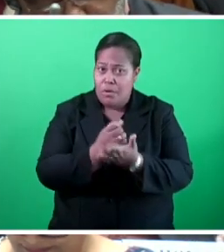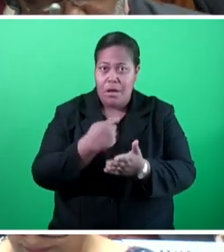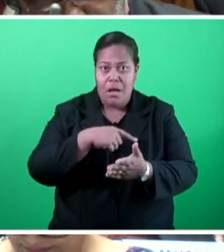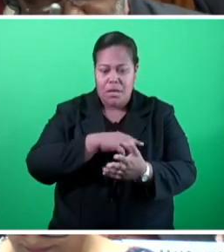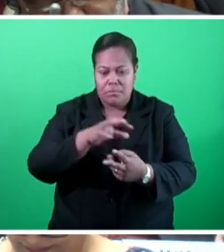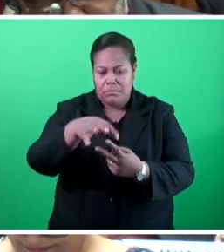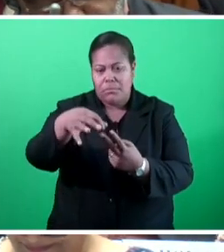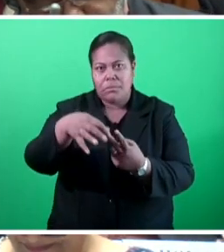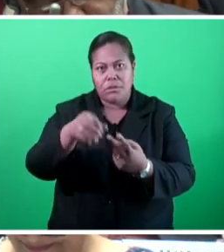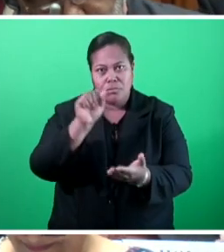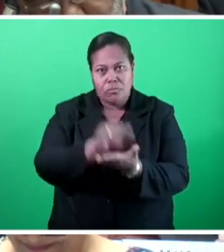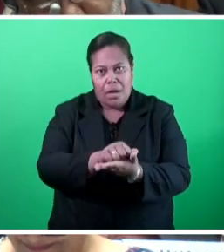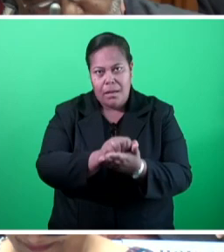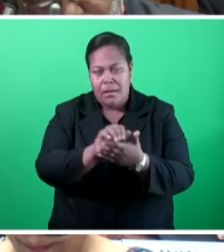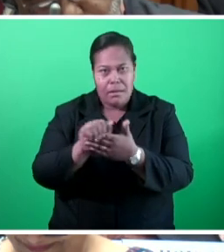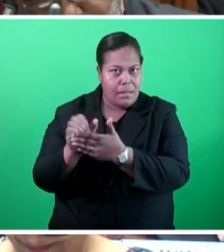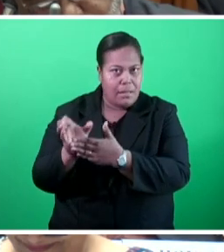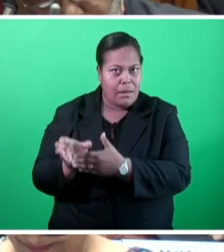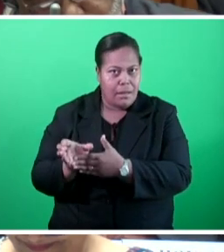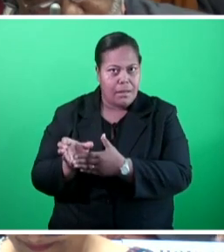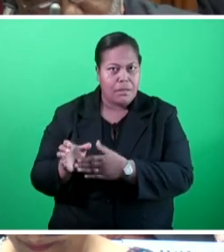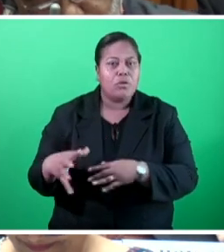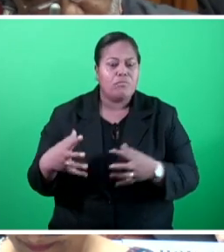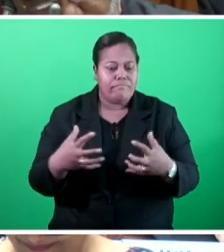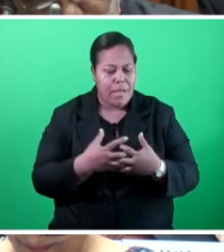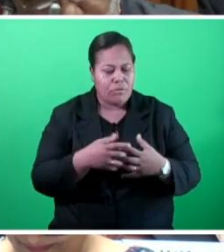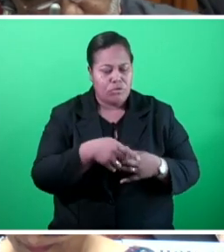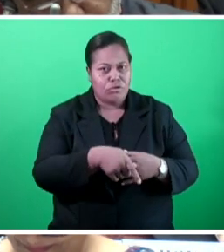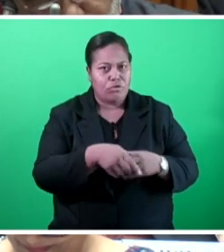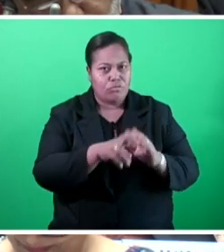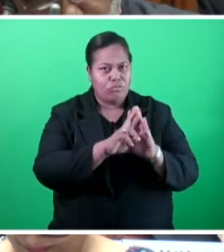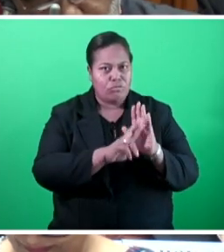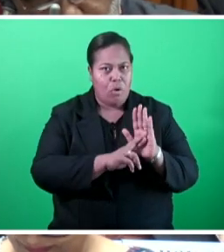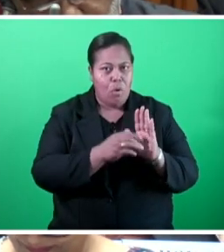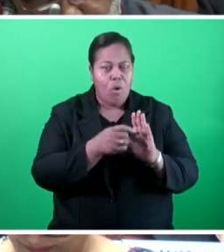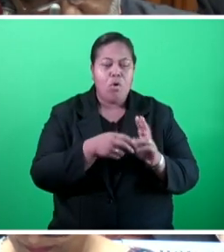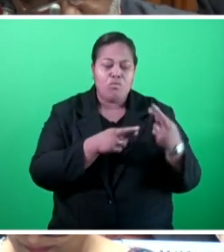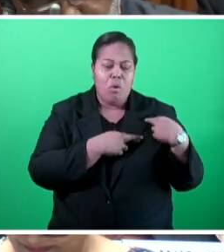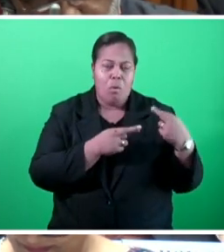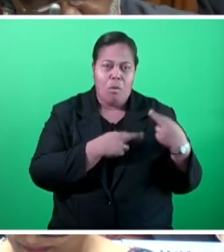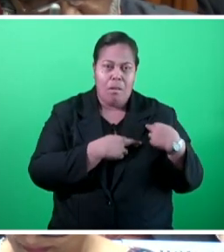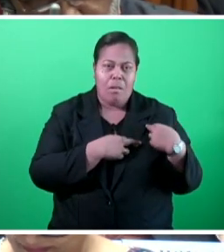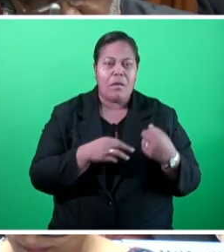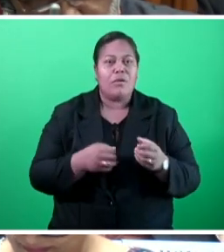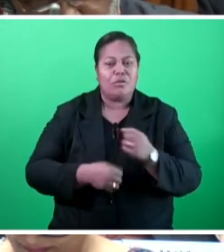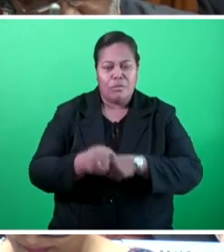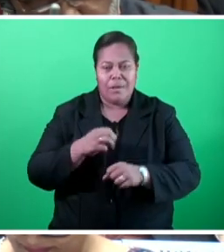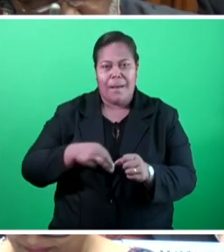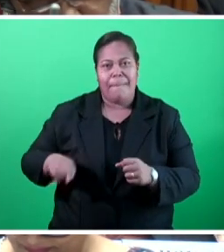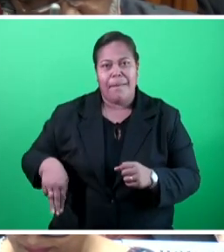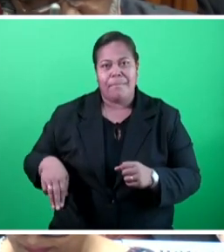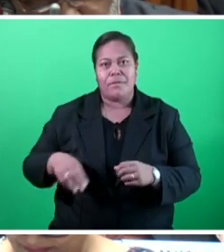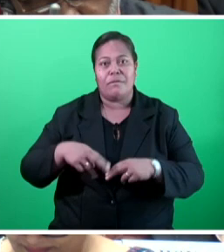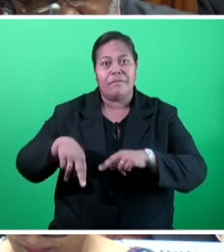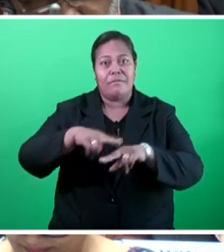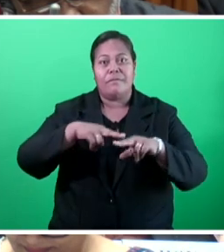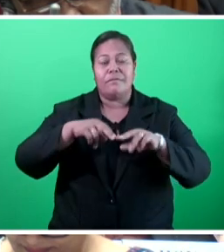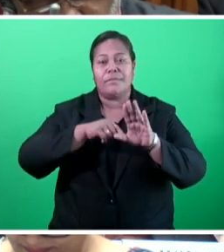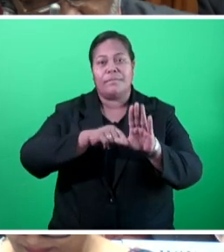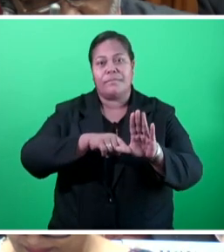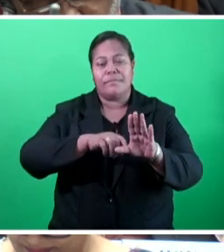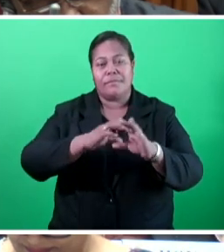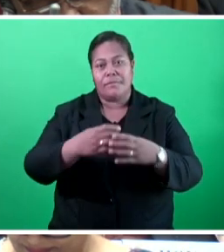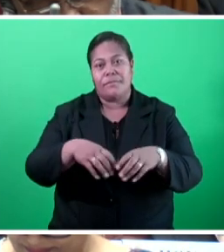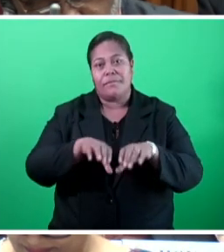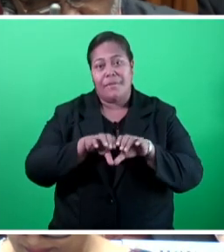leaders who matched the requirements of the role to be the members of the new Fiji Youth Council. The